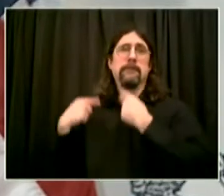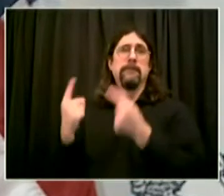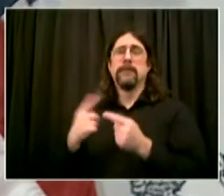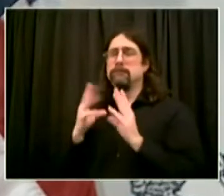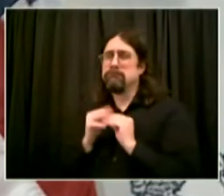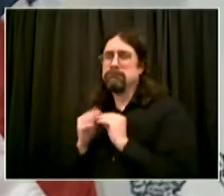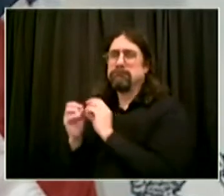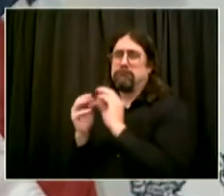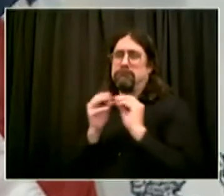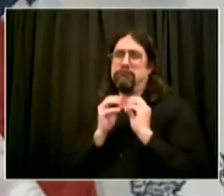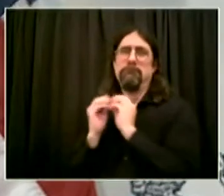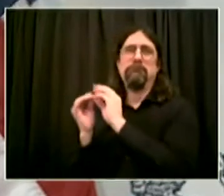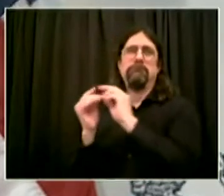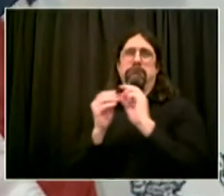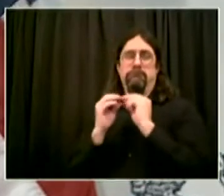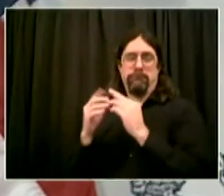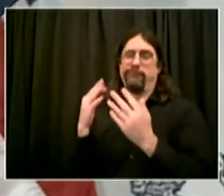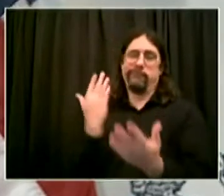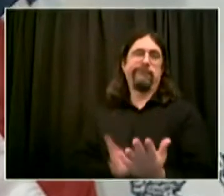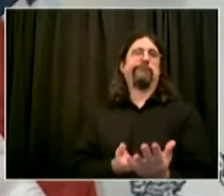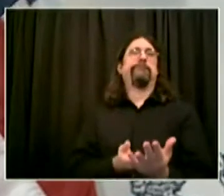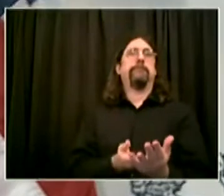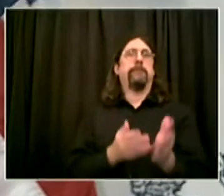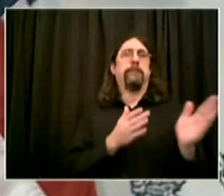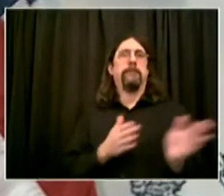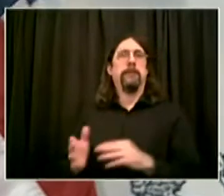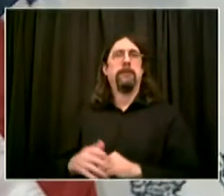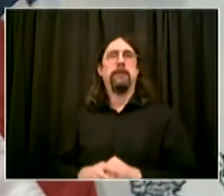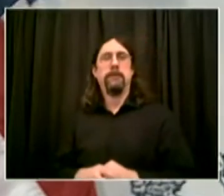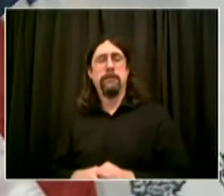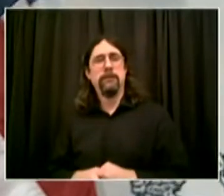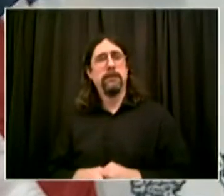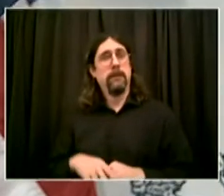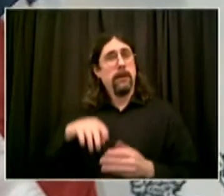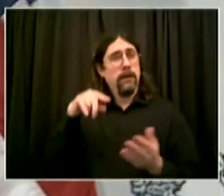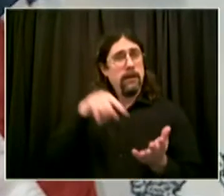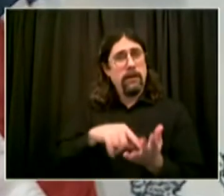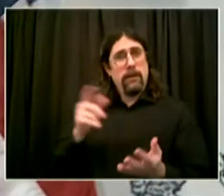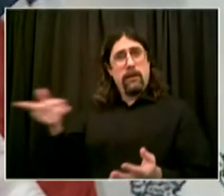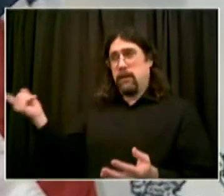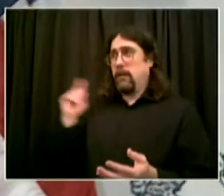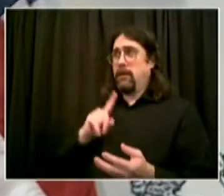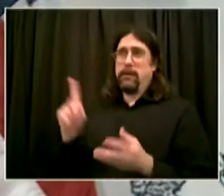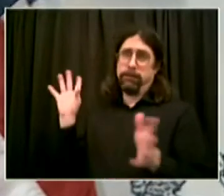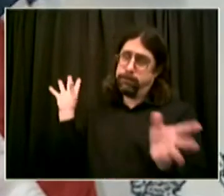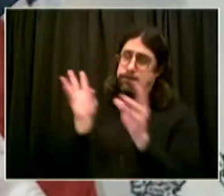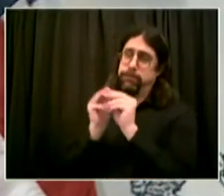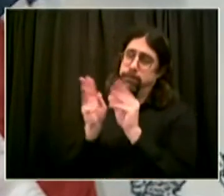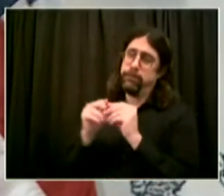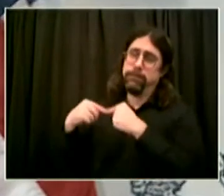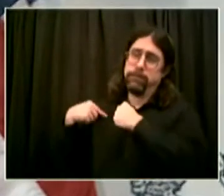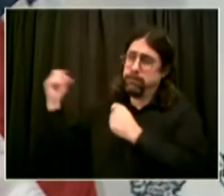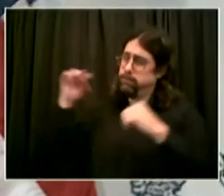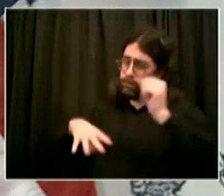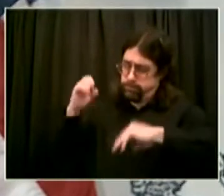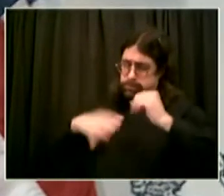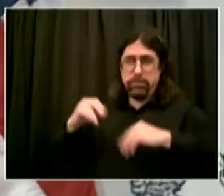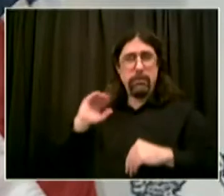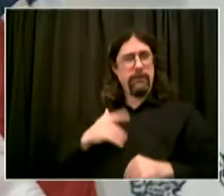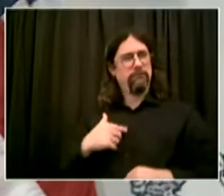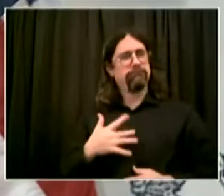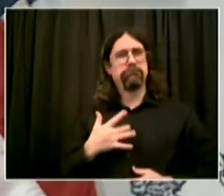that. I appreciate that deeply. And I want to say the point you made about the questions people have about whether the